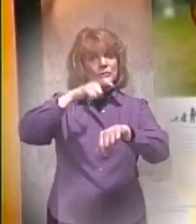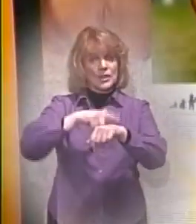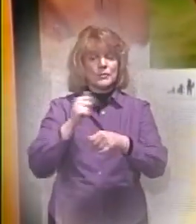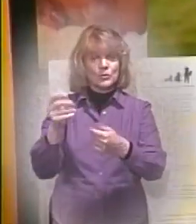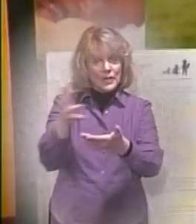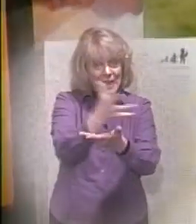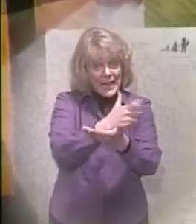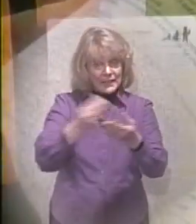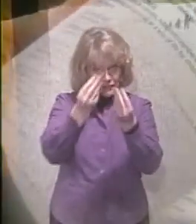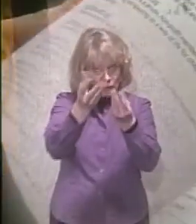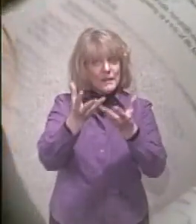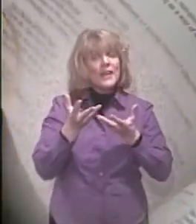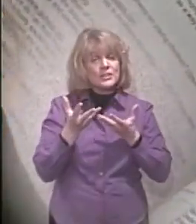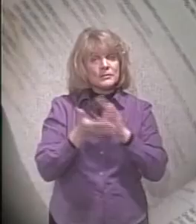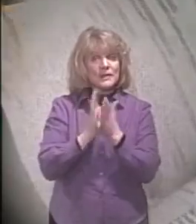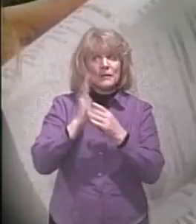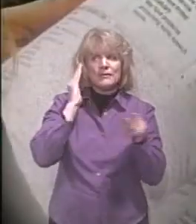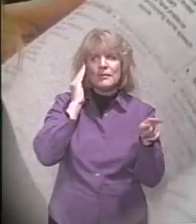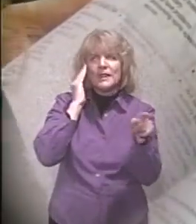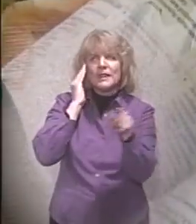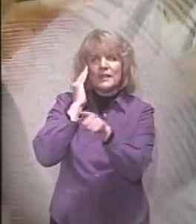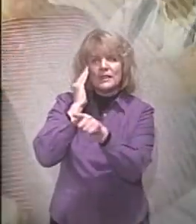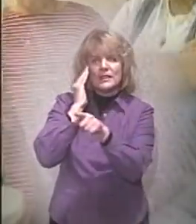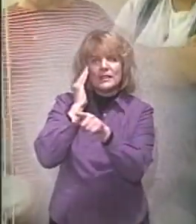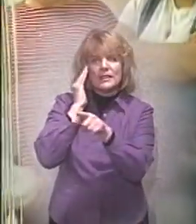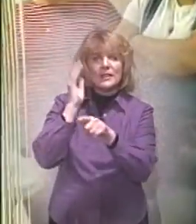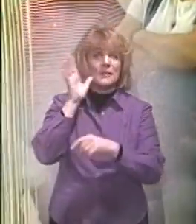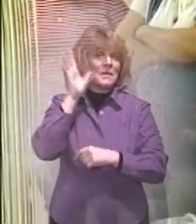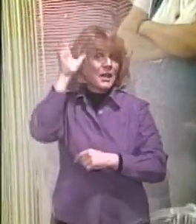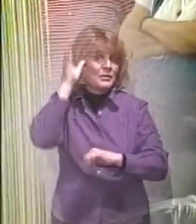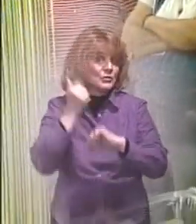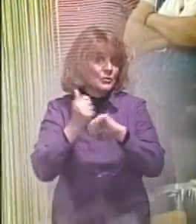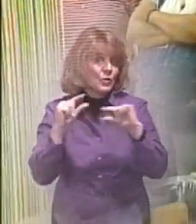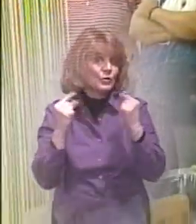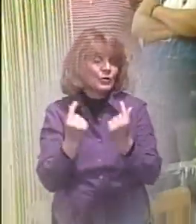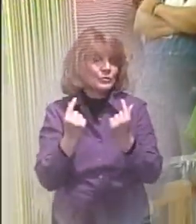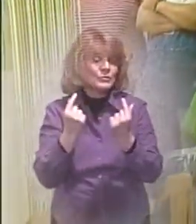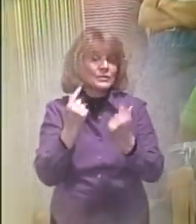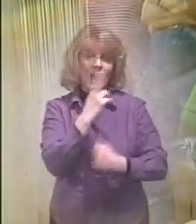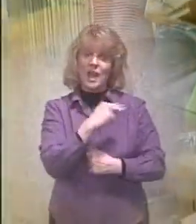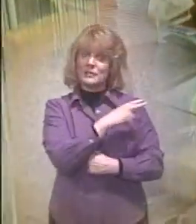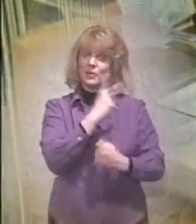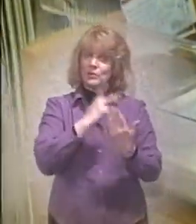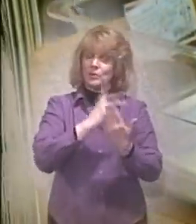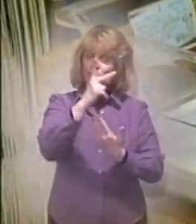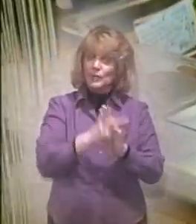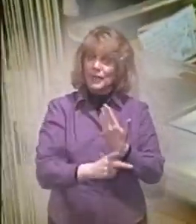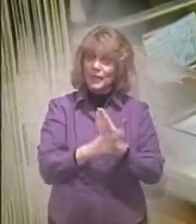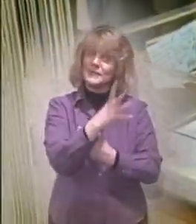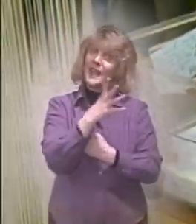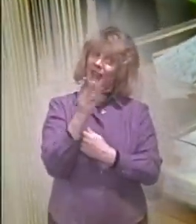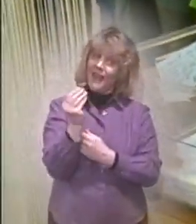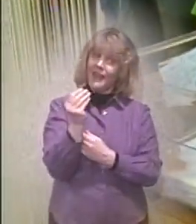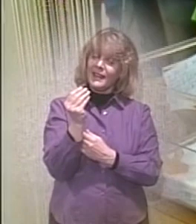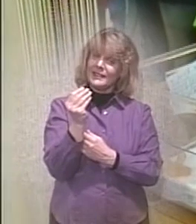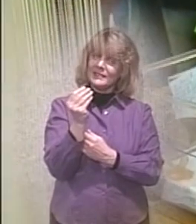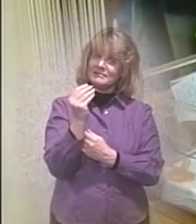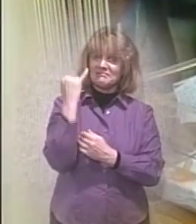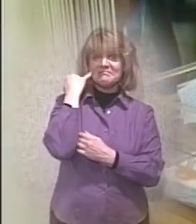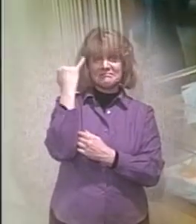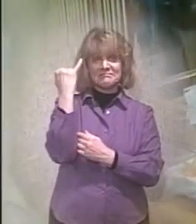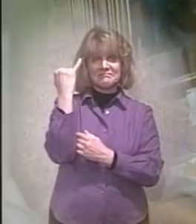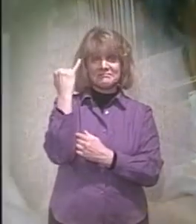community resources, parent support groups, and various hospital programs such as how your baby's hearing can be